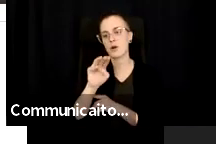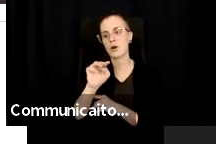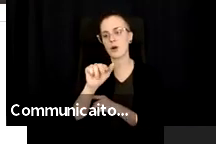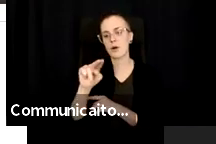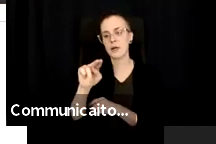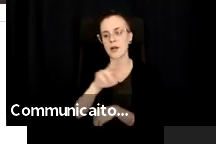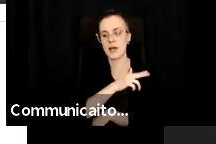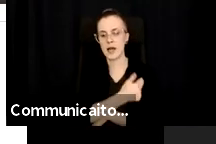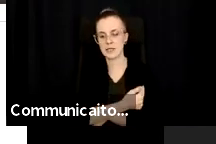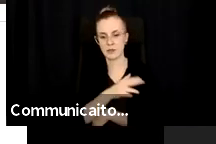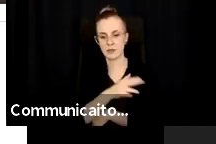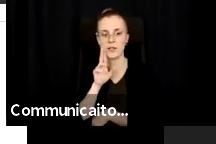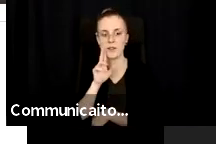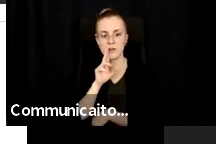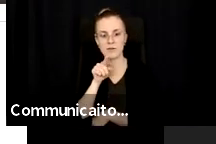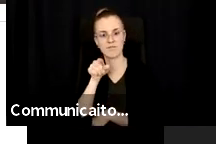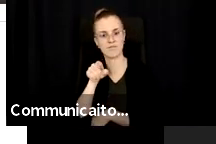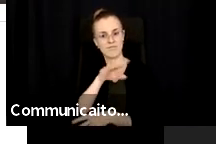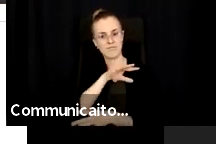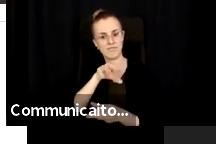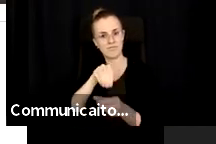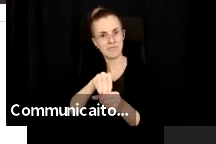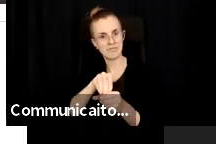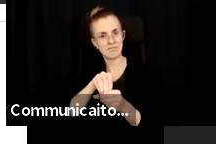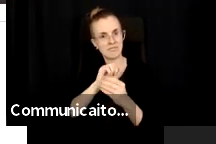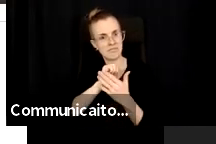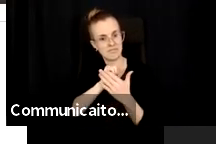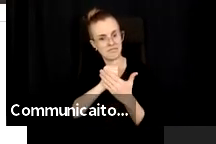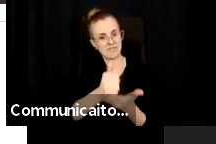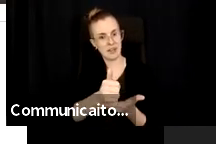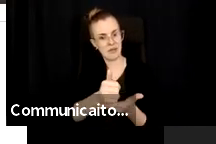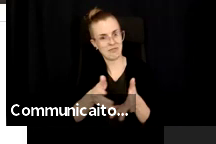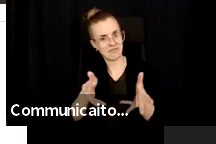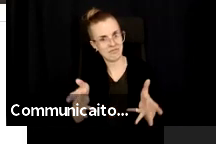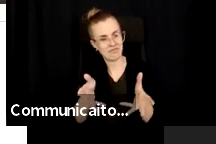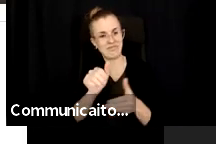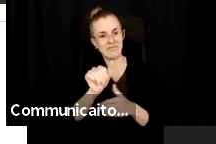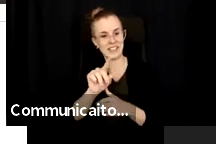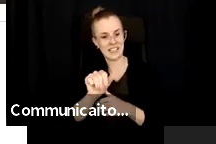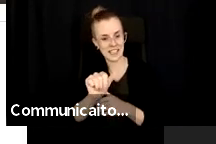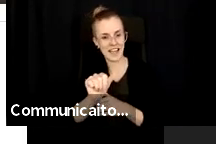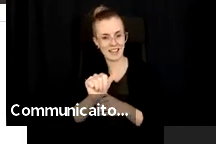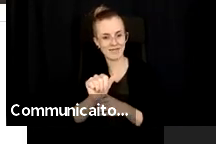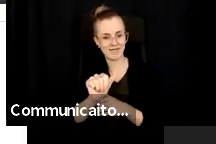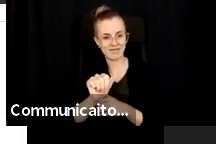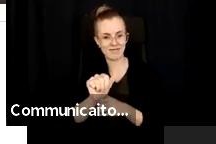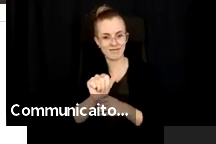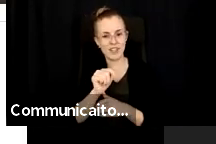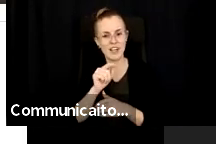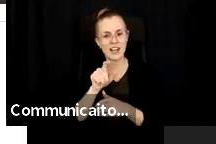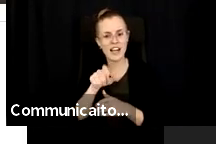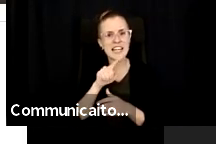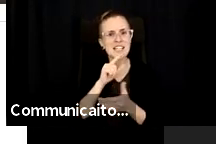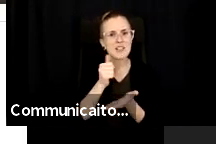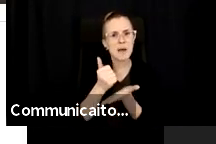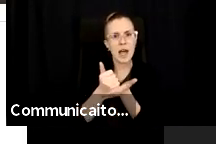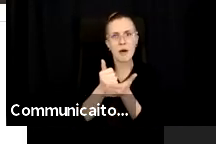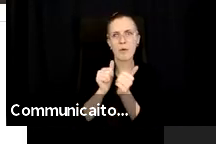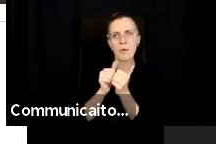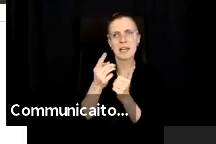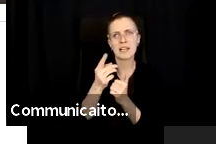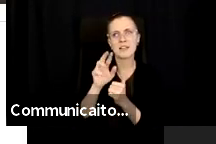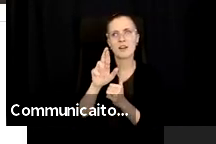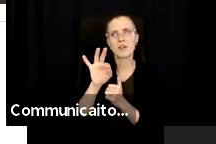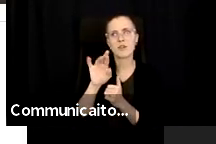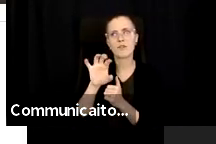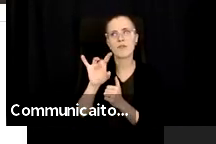Act. I needed a little bit of help in introducing Dr. Frieden, so we dipped into our archives and found this